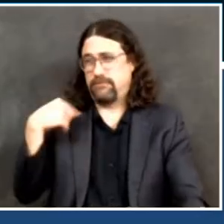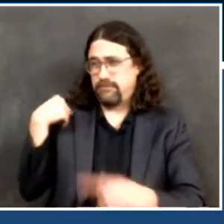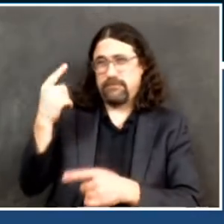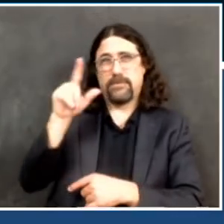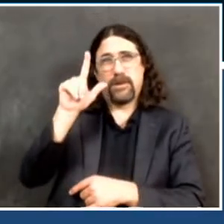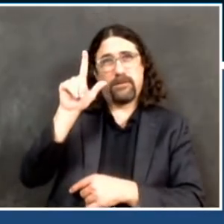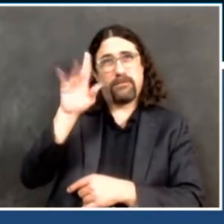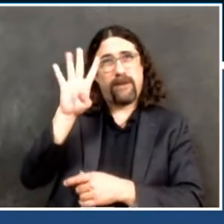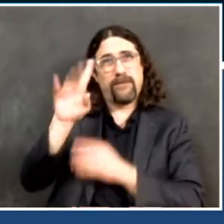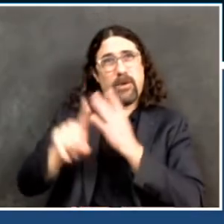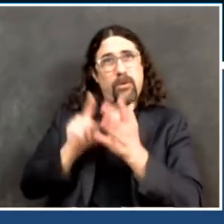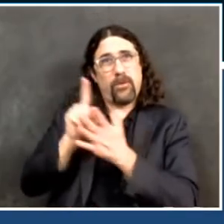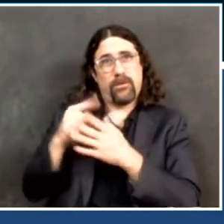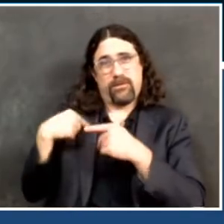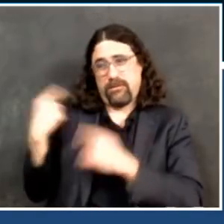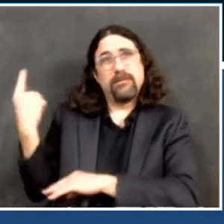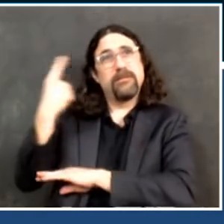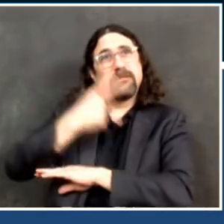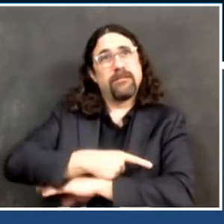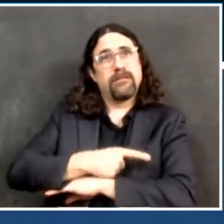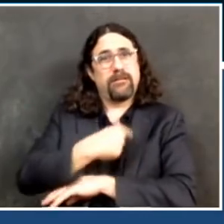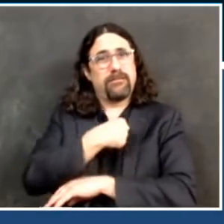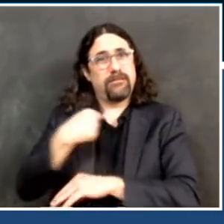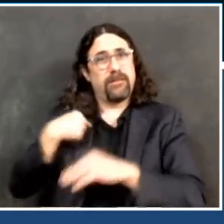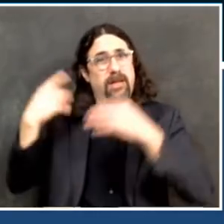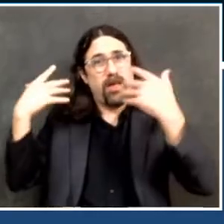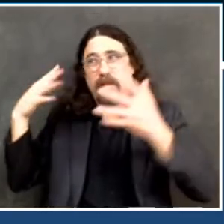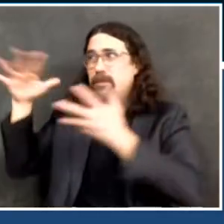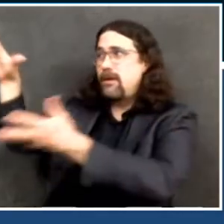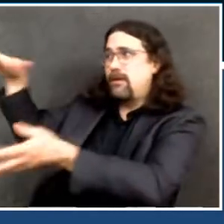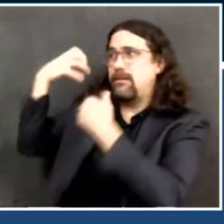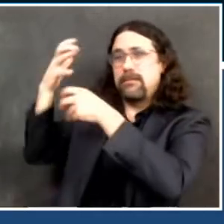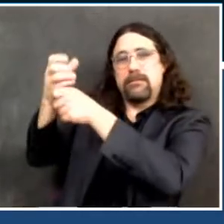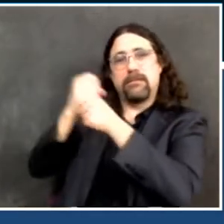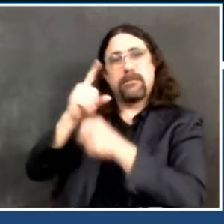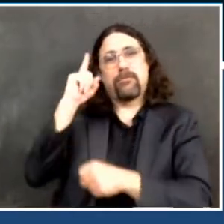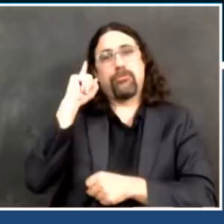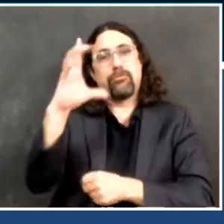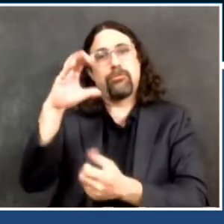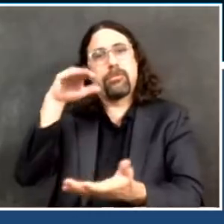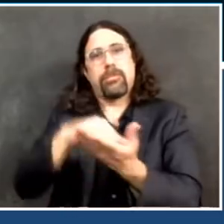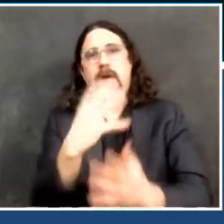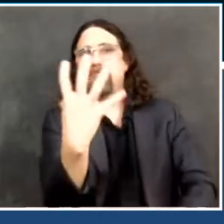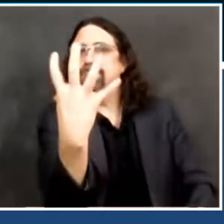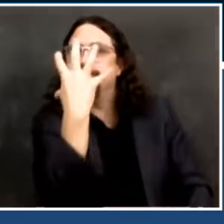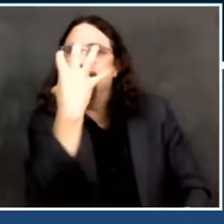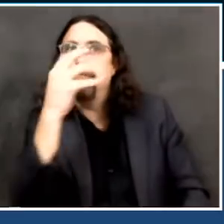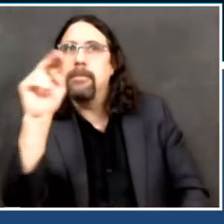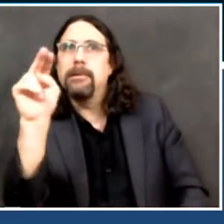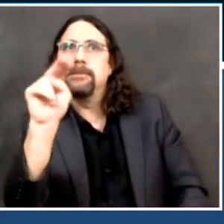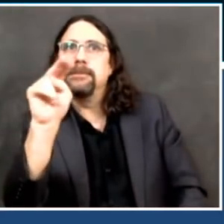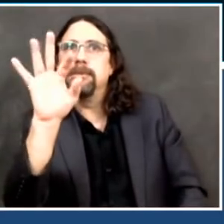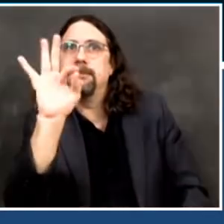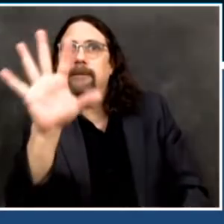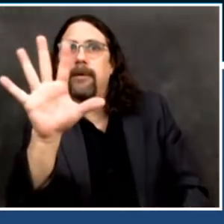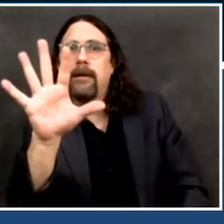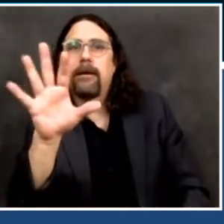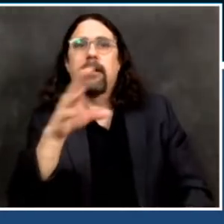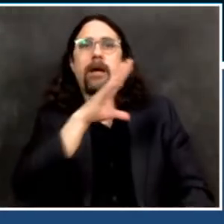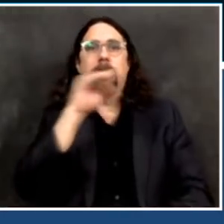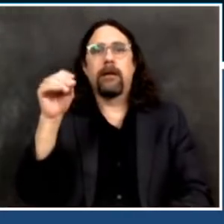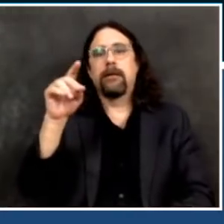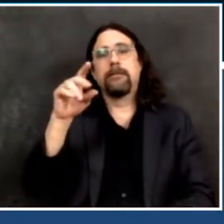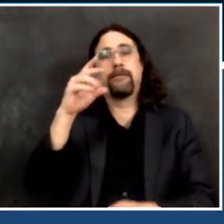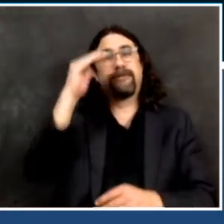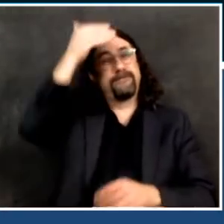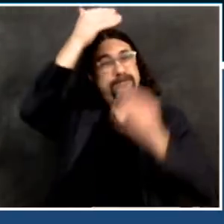100,095 masks, 127,000 face shields. That's one of the items we needed the most this week, those face shields. So great effort by